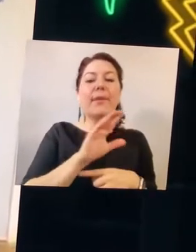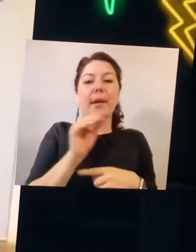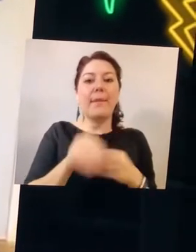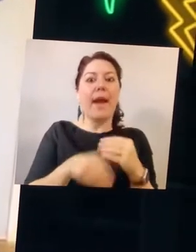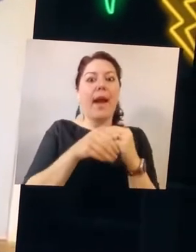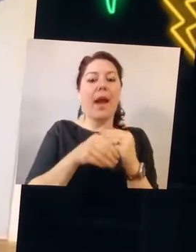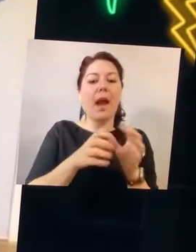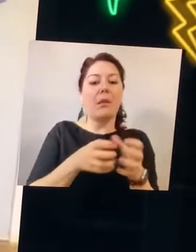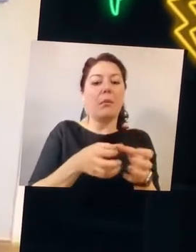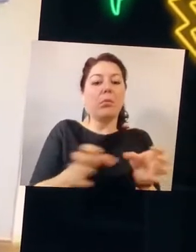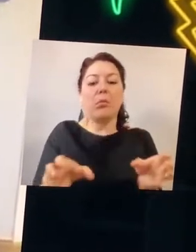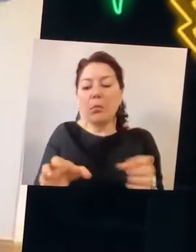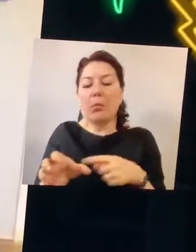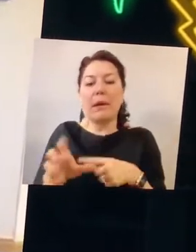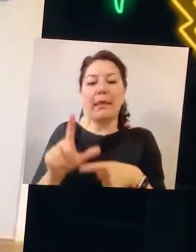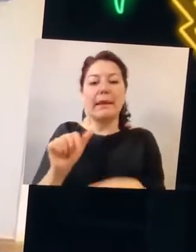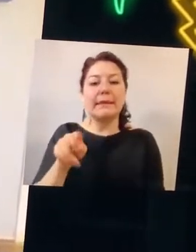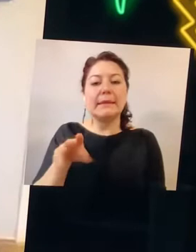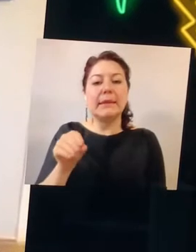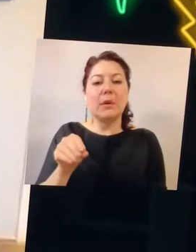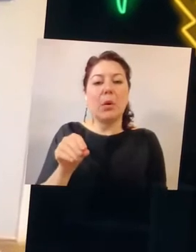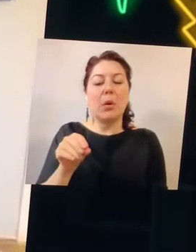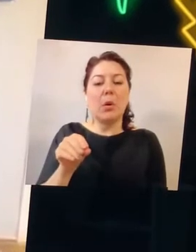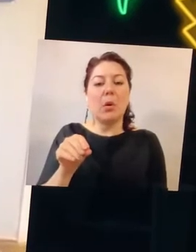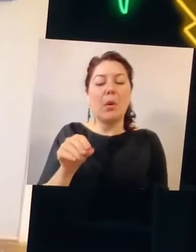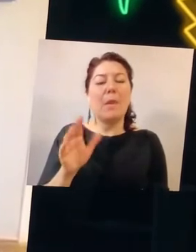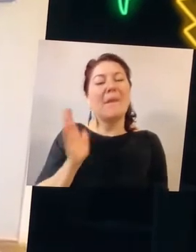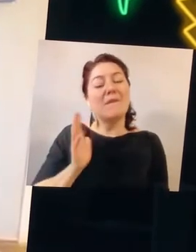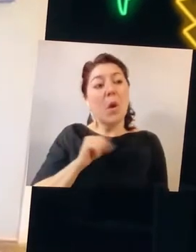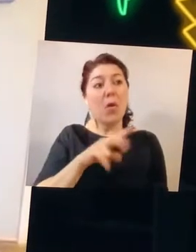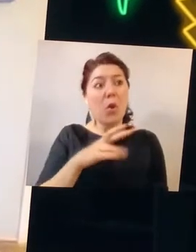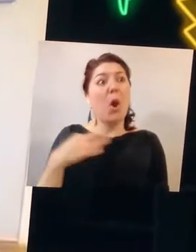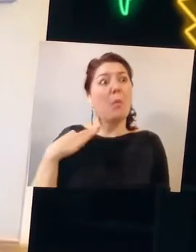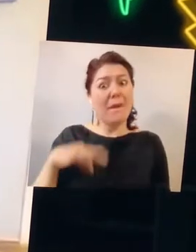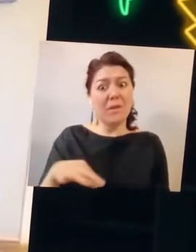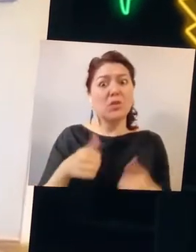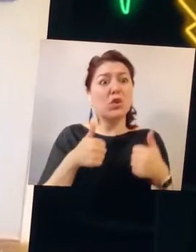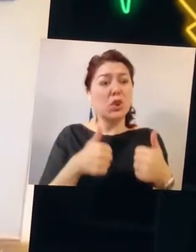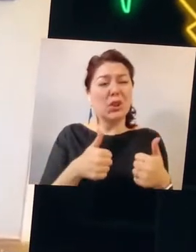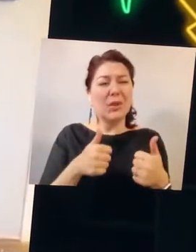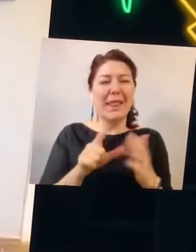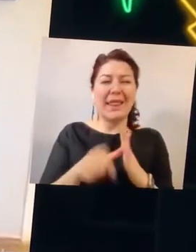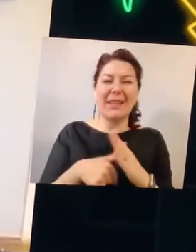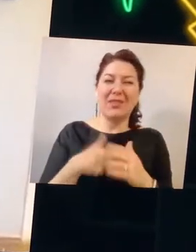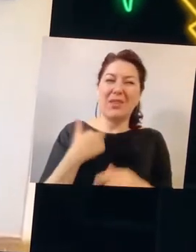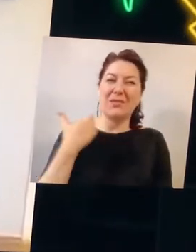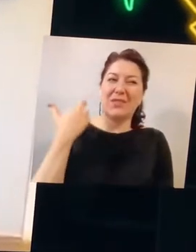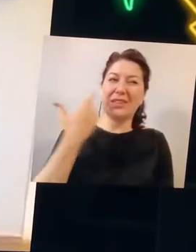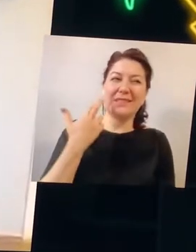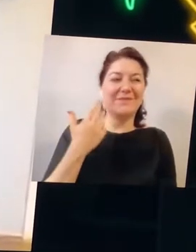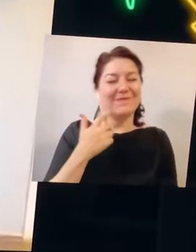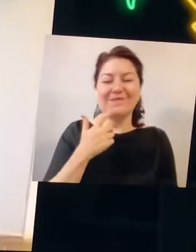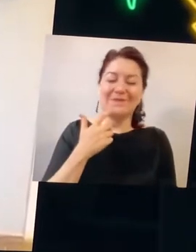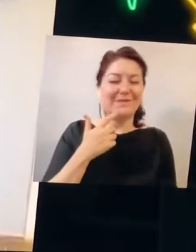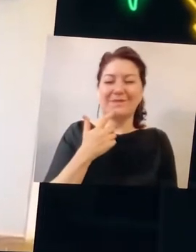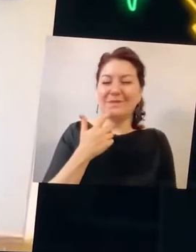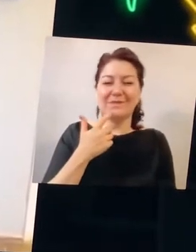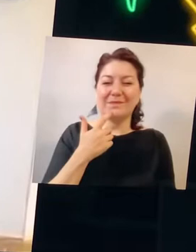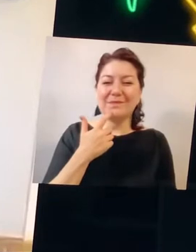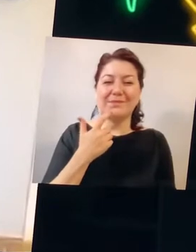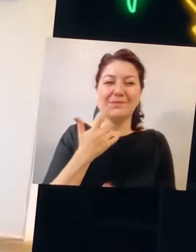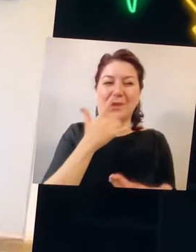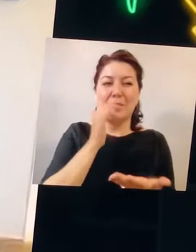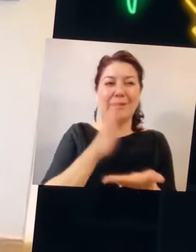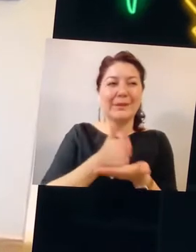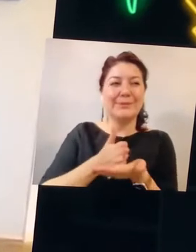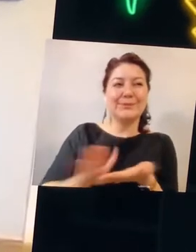at first I thought were beneficial, but later on I realized we're really kind of ghettoizing ourselves to